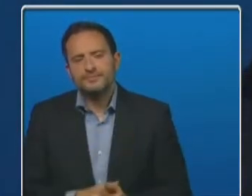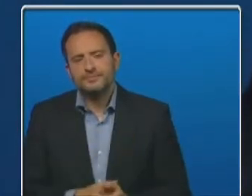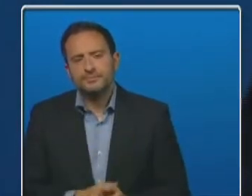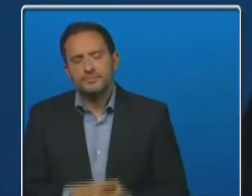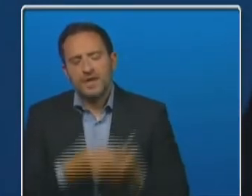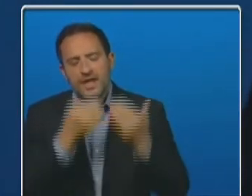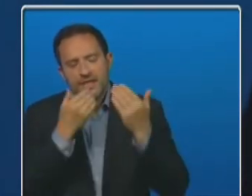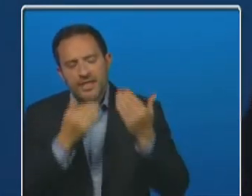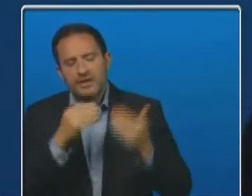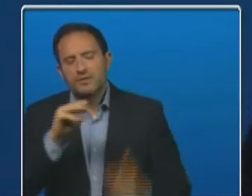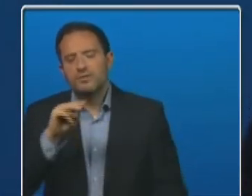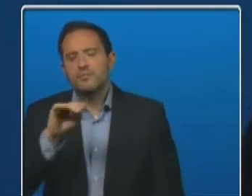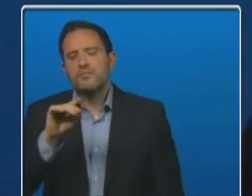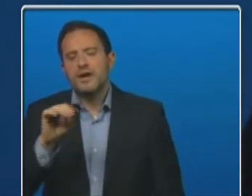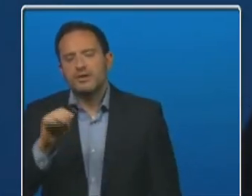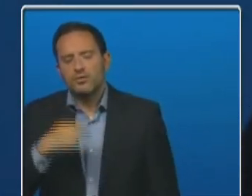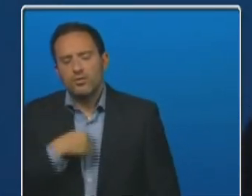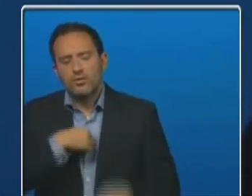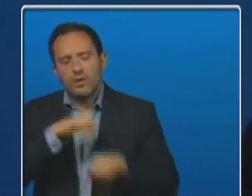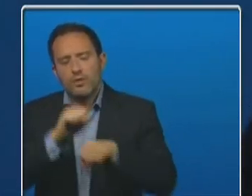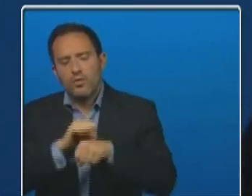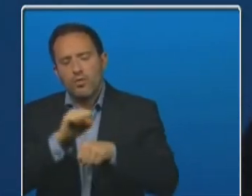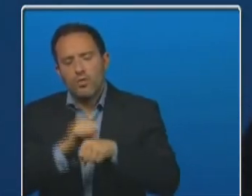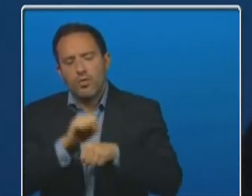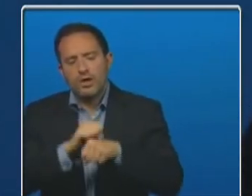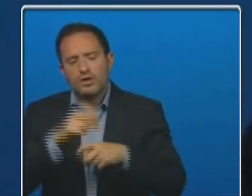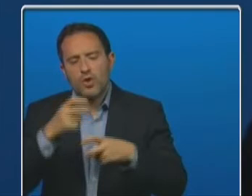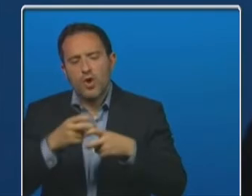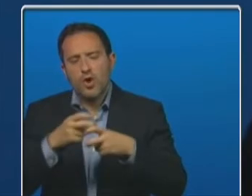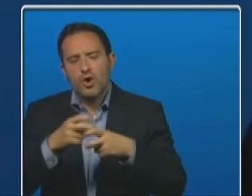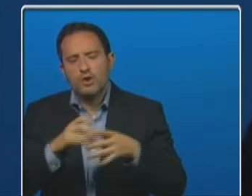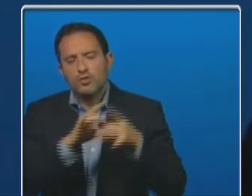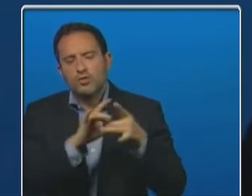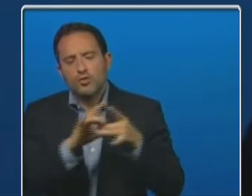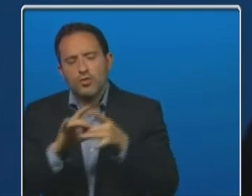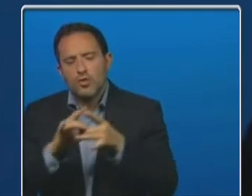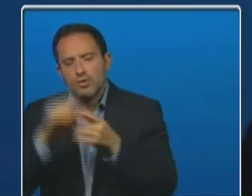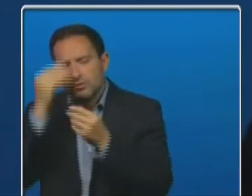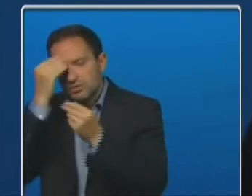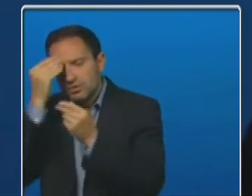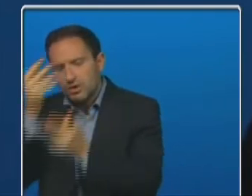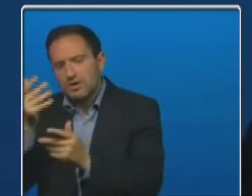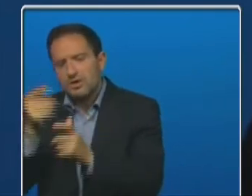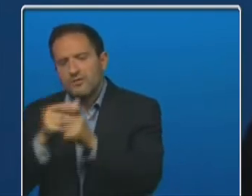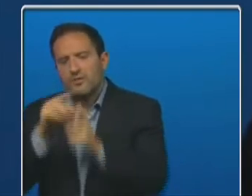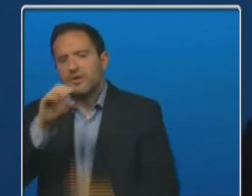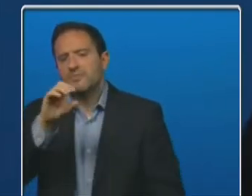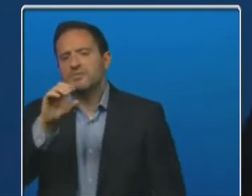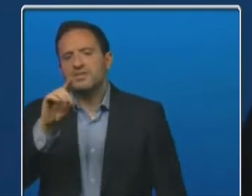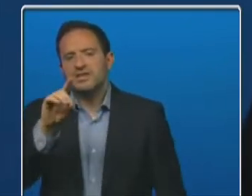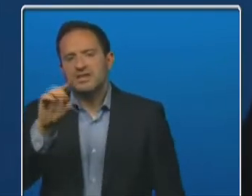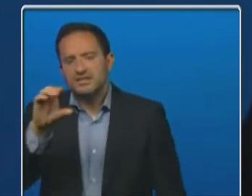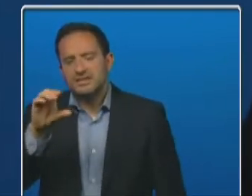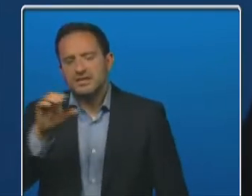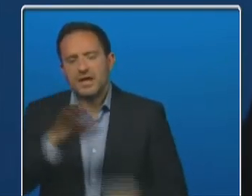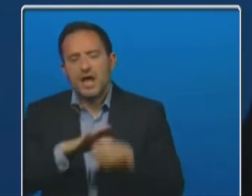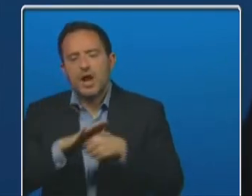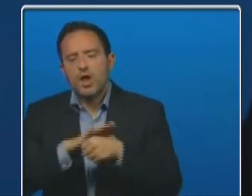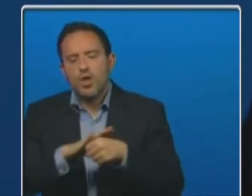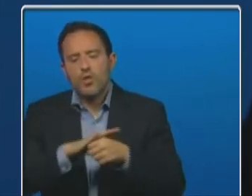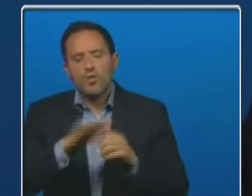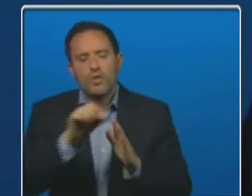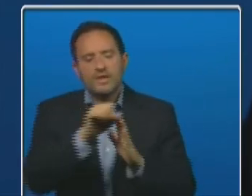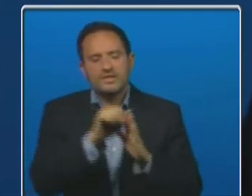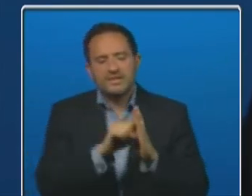Thank you, Michael. We worked very hard to coordinate data from the CDC, from state and local governments to ensure that